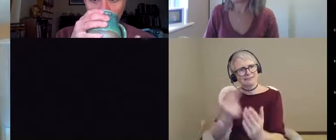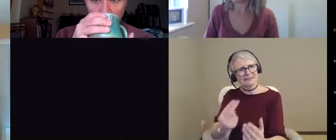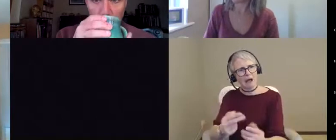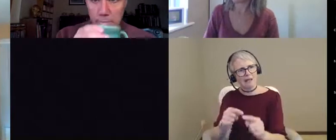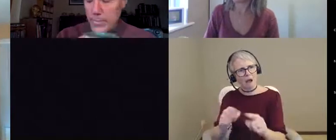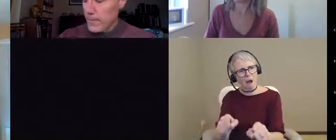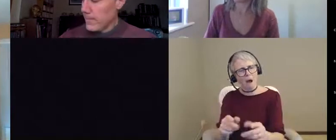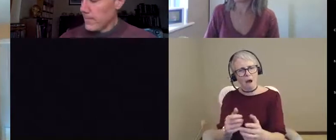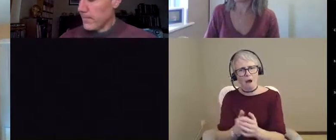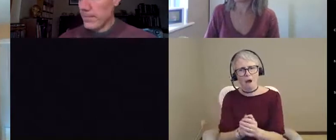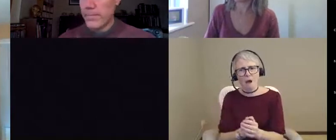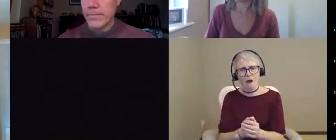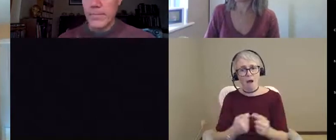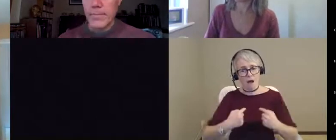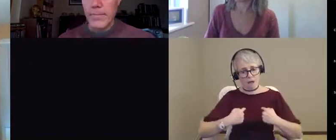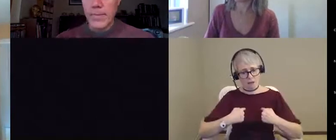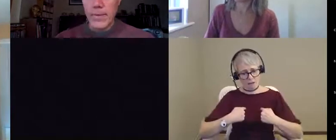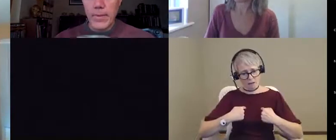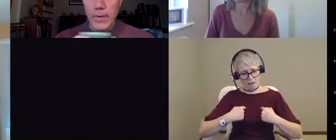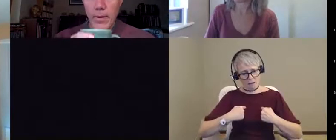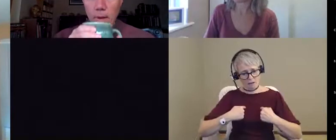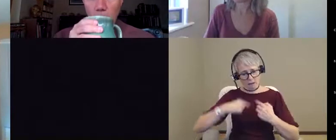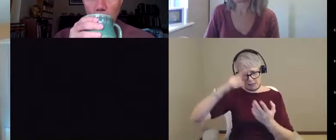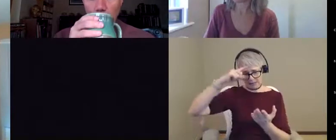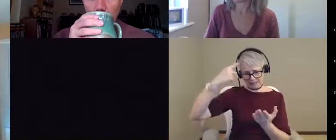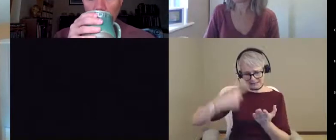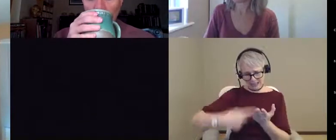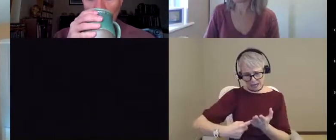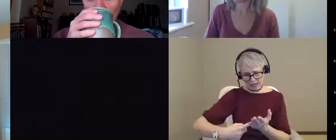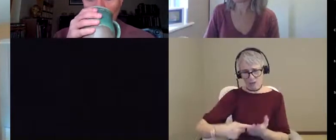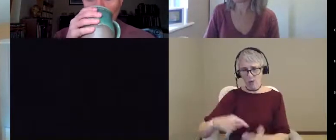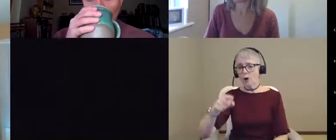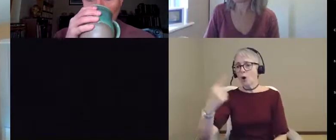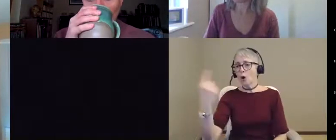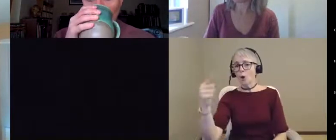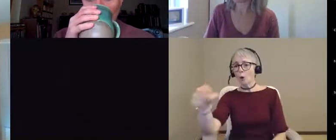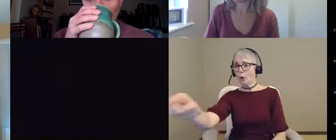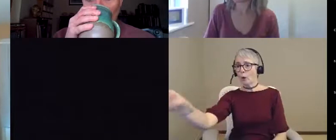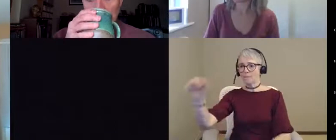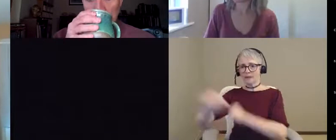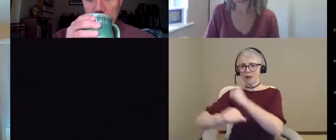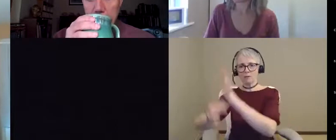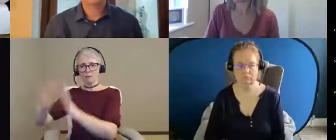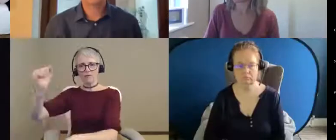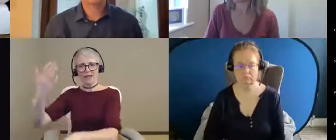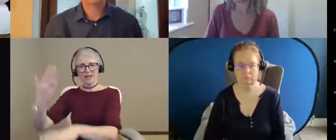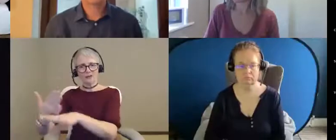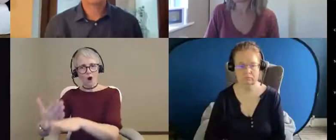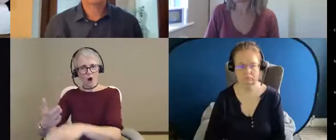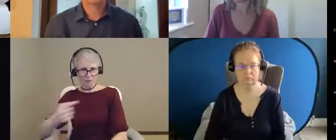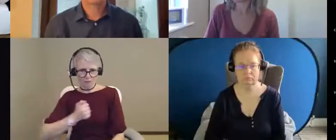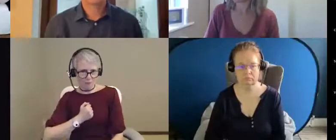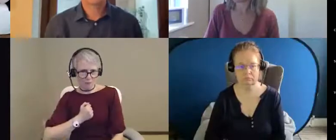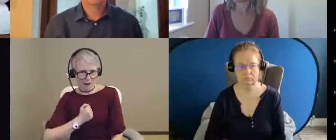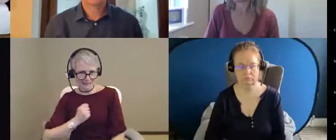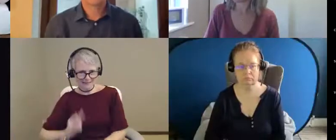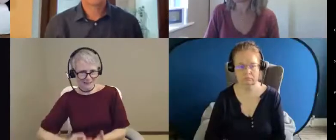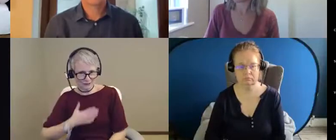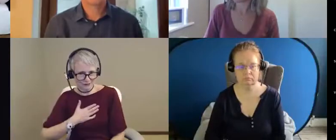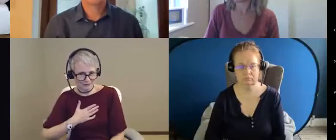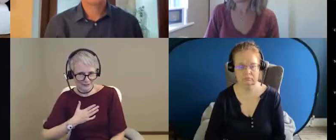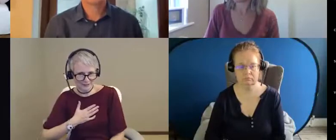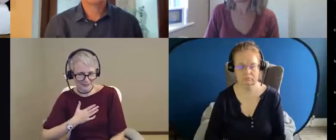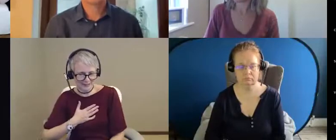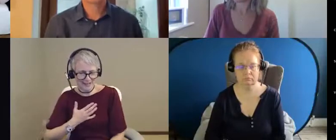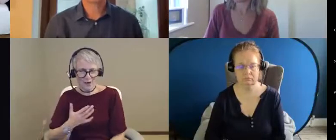I don't make it my job to decide who gets to get better at their job. That's not my place in the world. It's also not my job